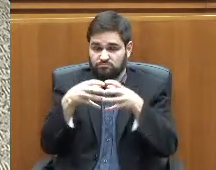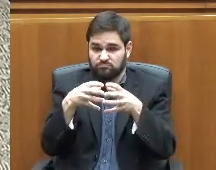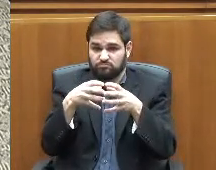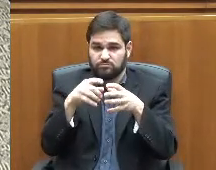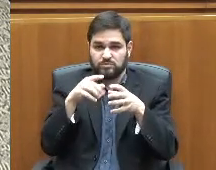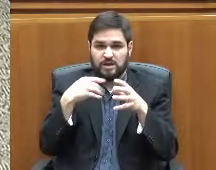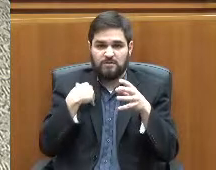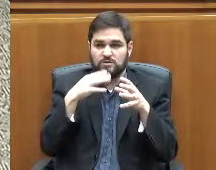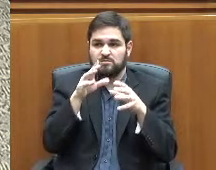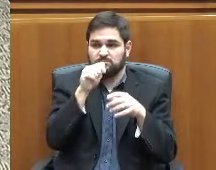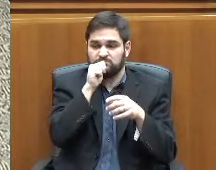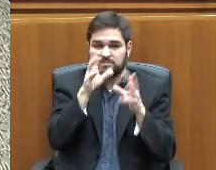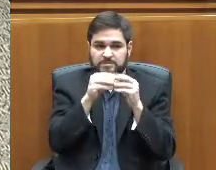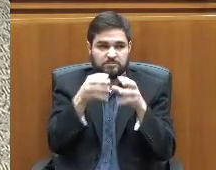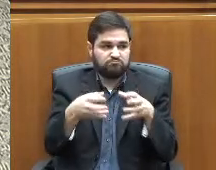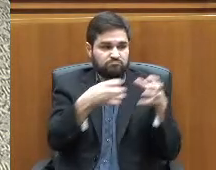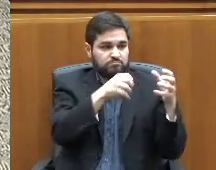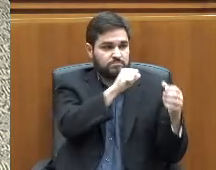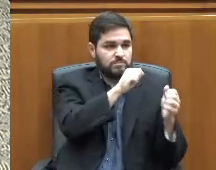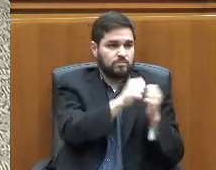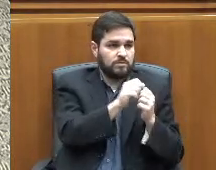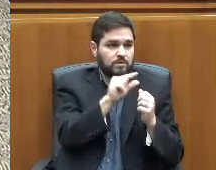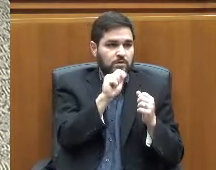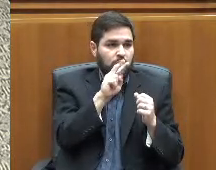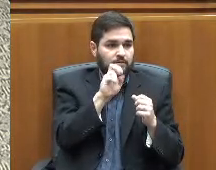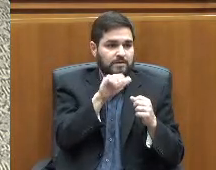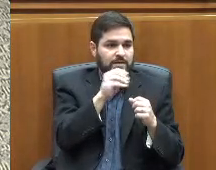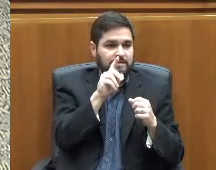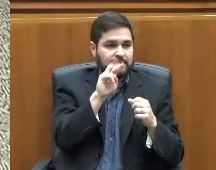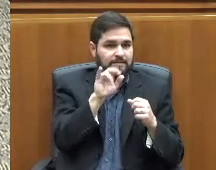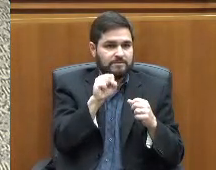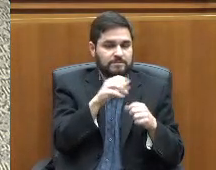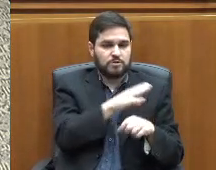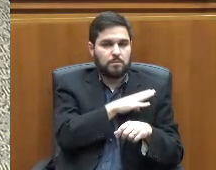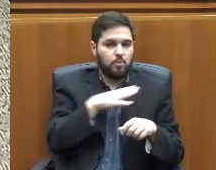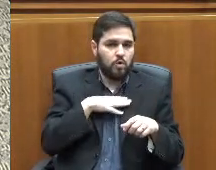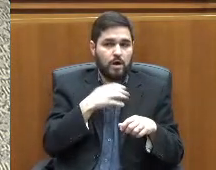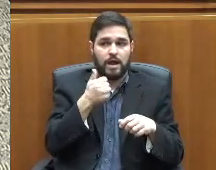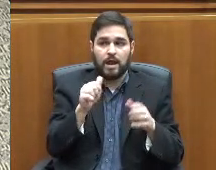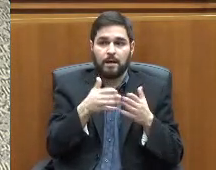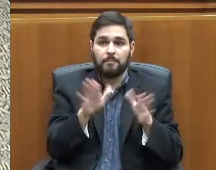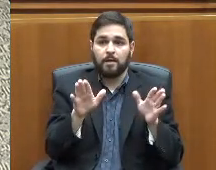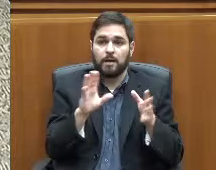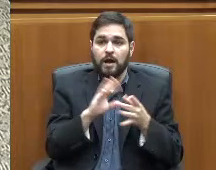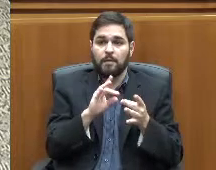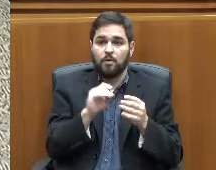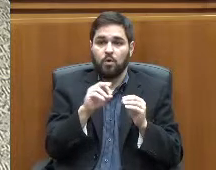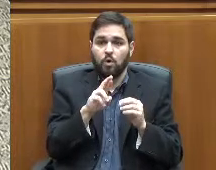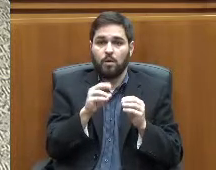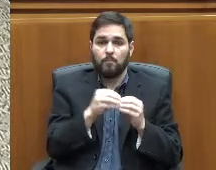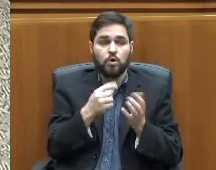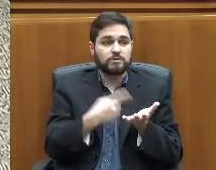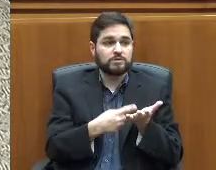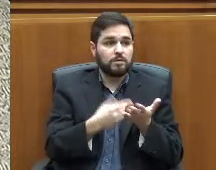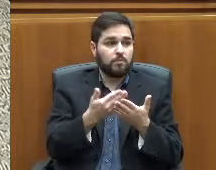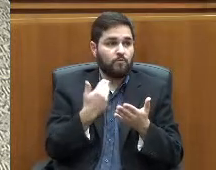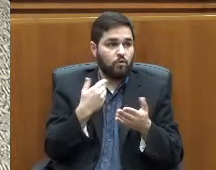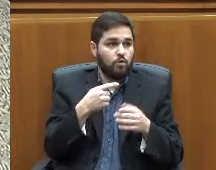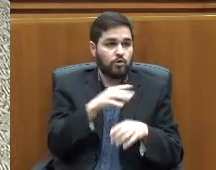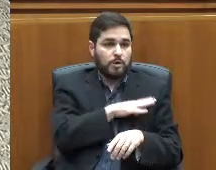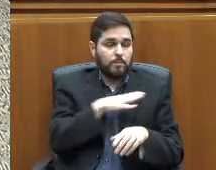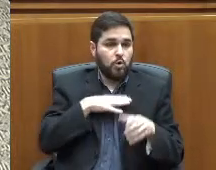Multiple people, Mr. Garvey and Dr. Davis. Any public comment or more discussion on this matter before we take